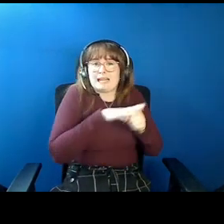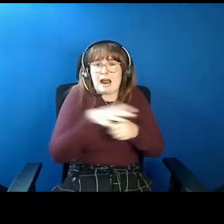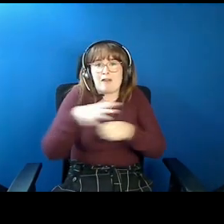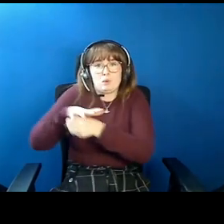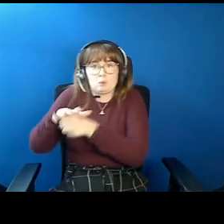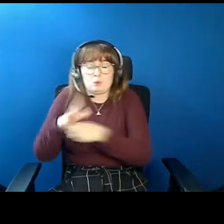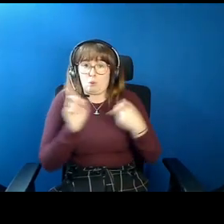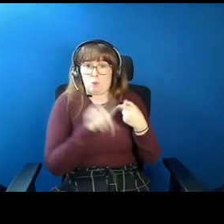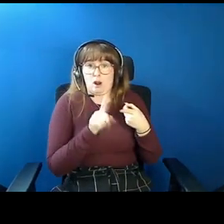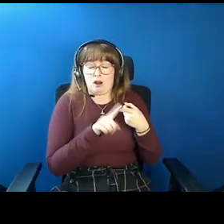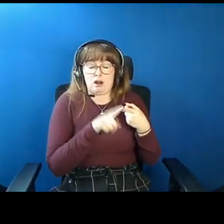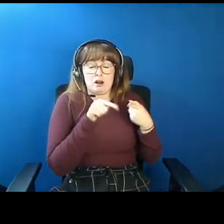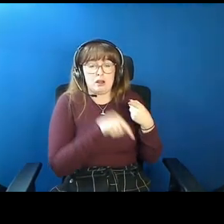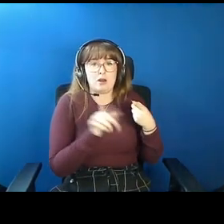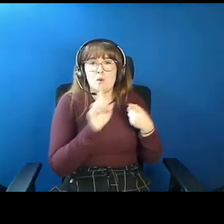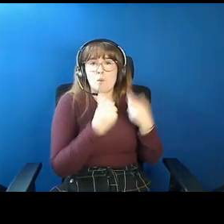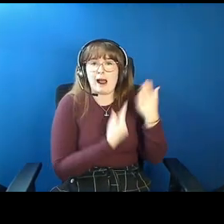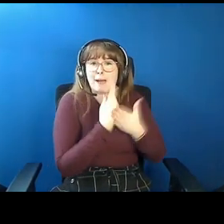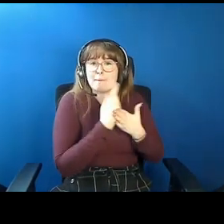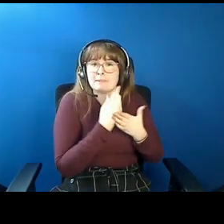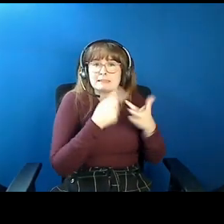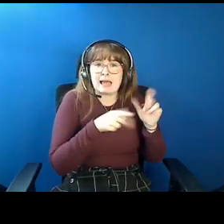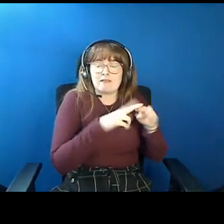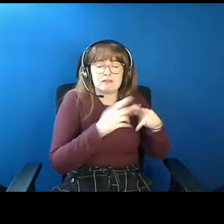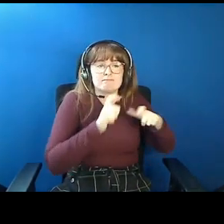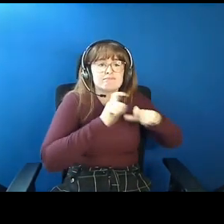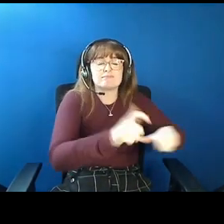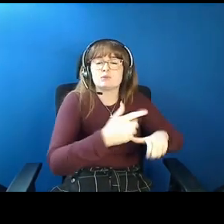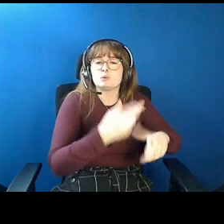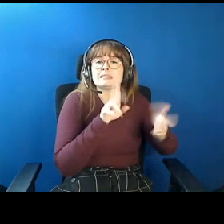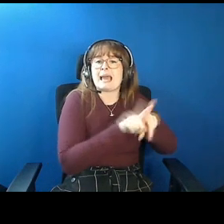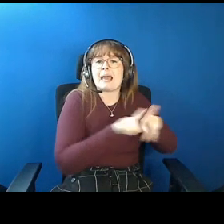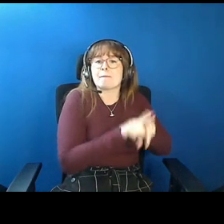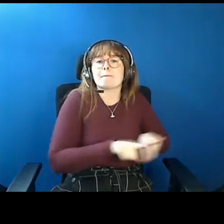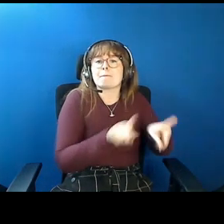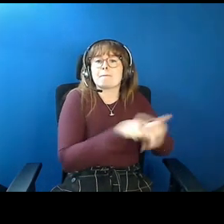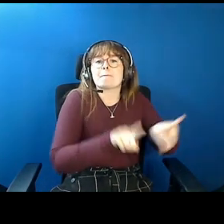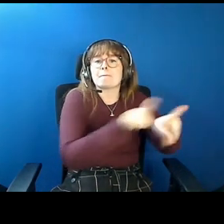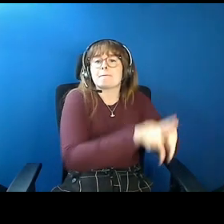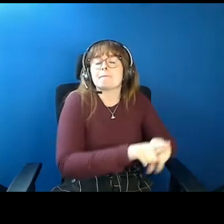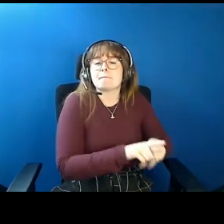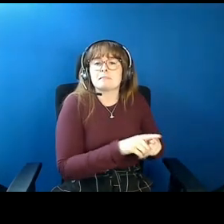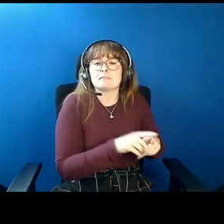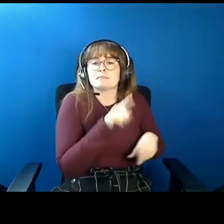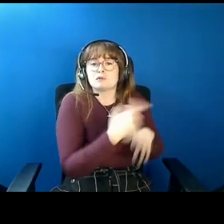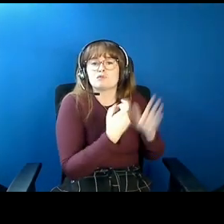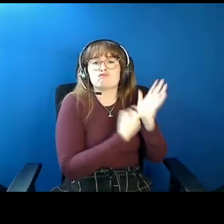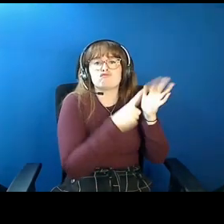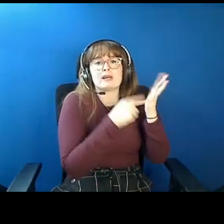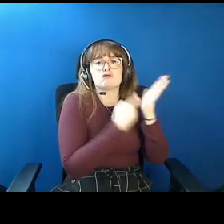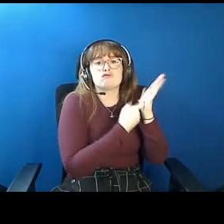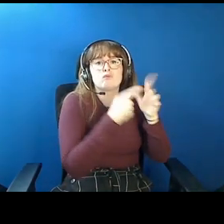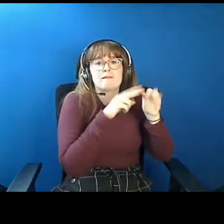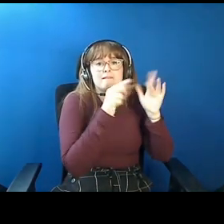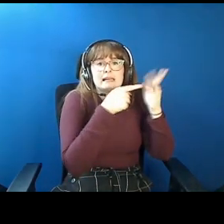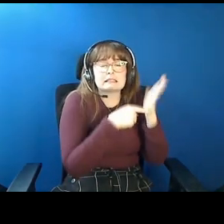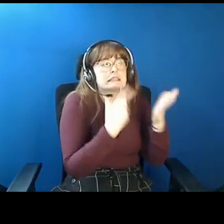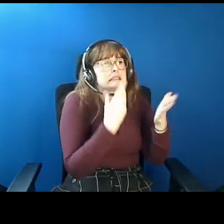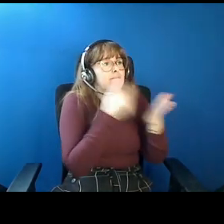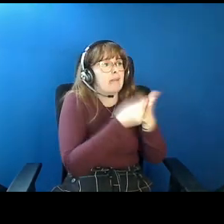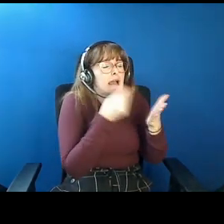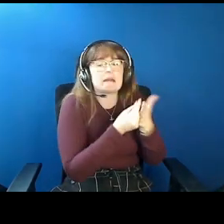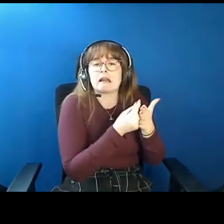was, what happens if we just continue with business as usual? So in other words, the current rate of retrofit, the current finance, what would